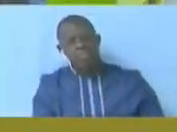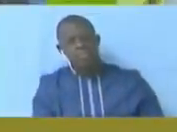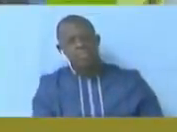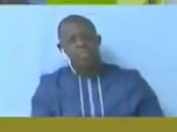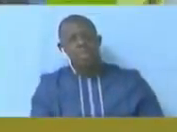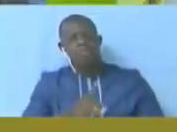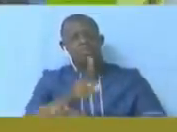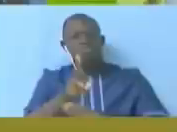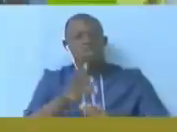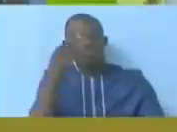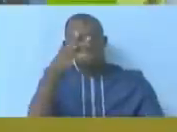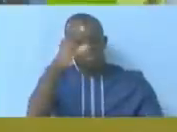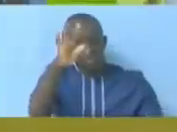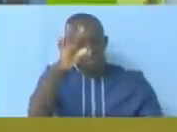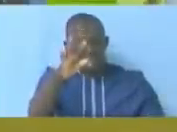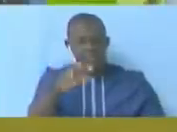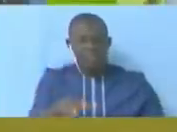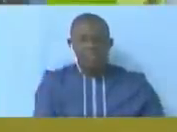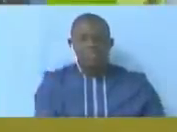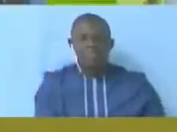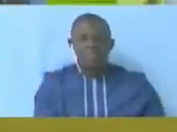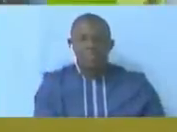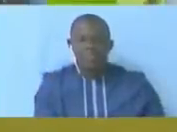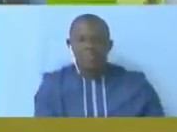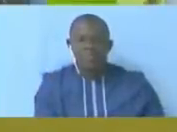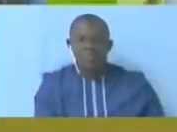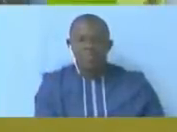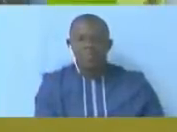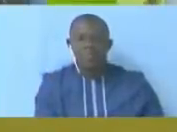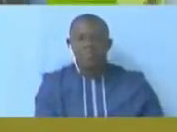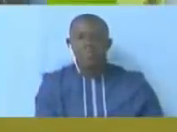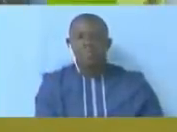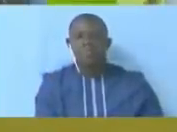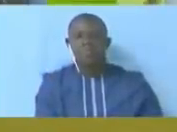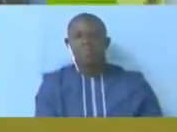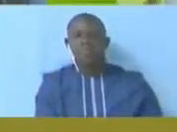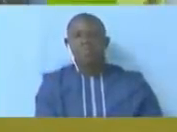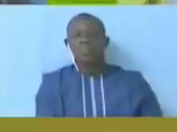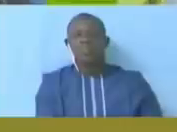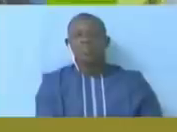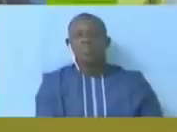in Farafenye. She was